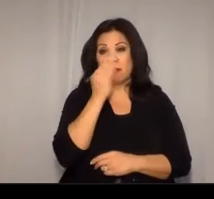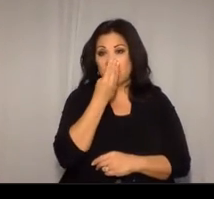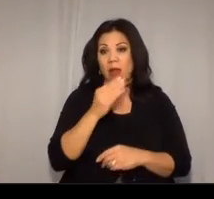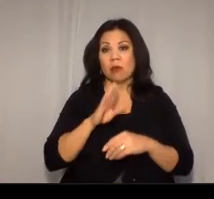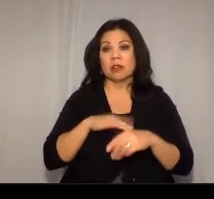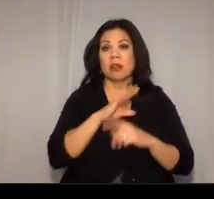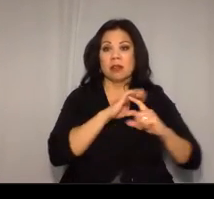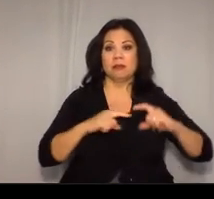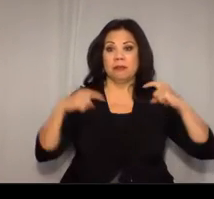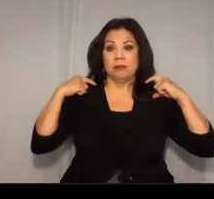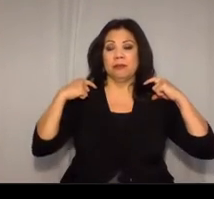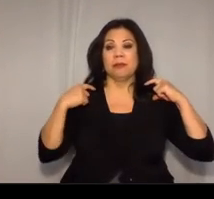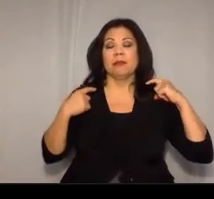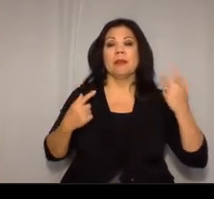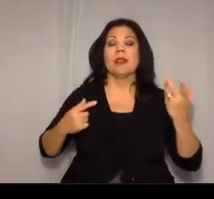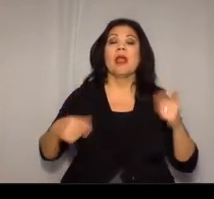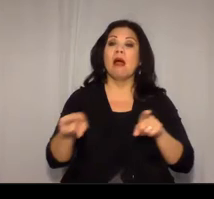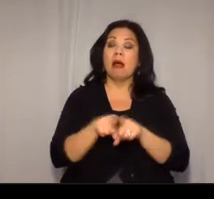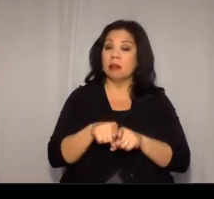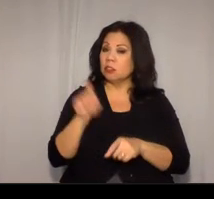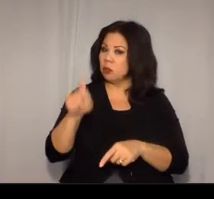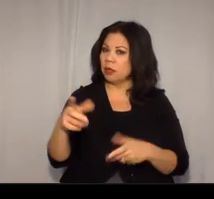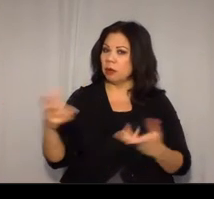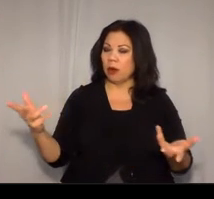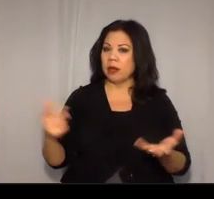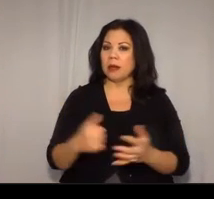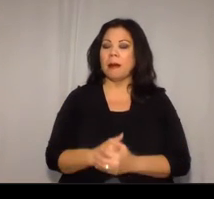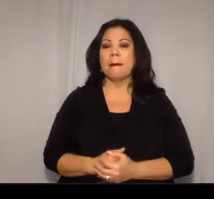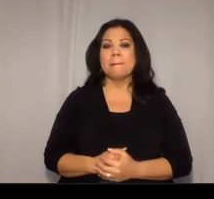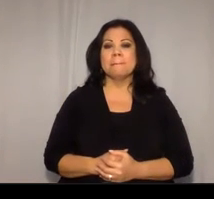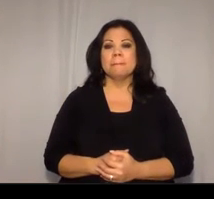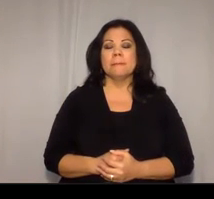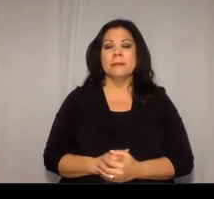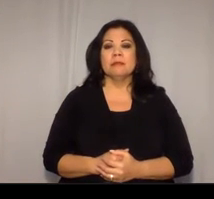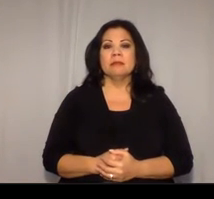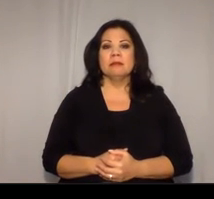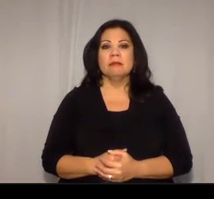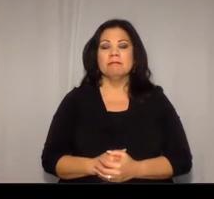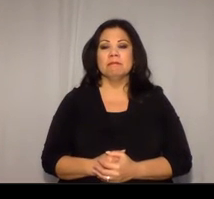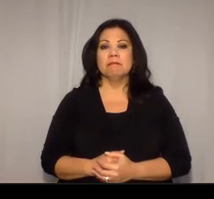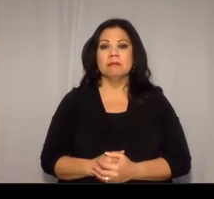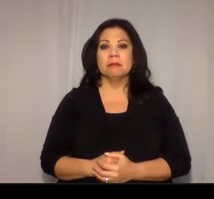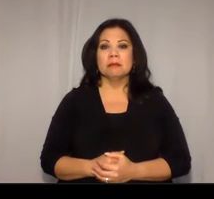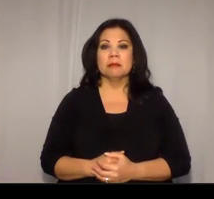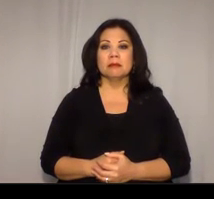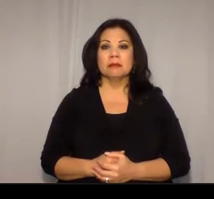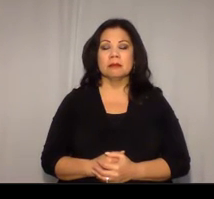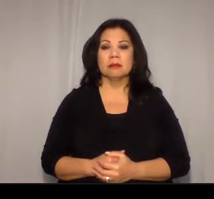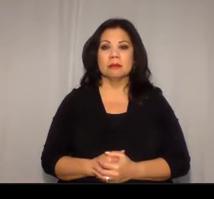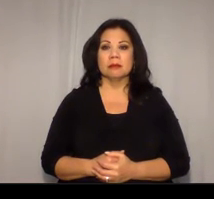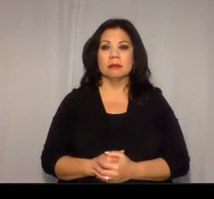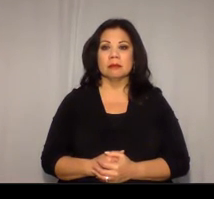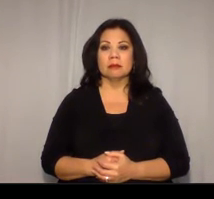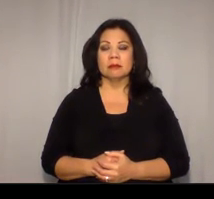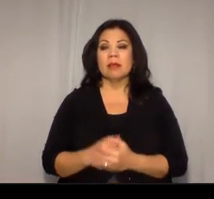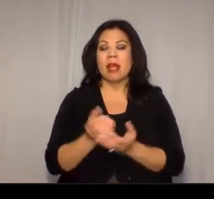to paper, you will of course need, those over there, you're going to need a